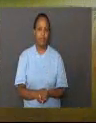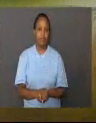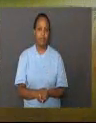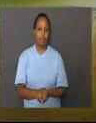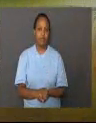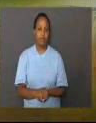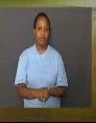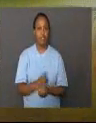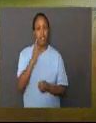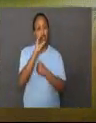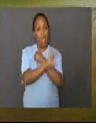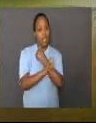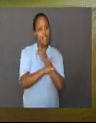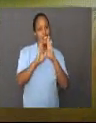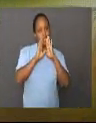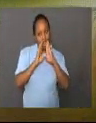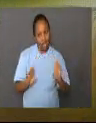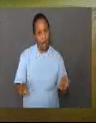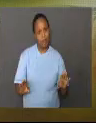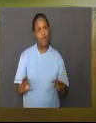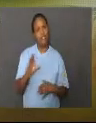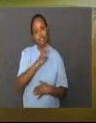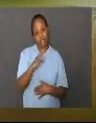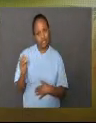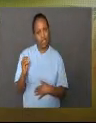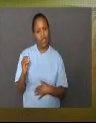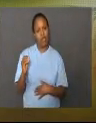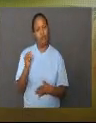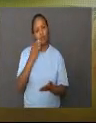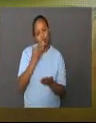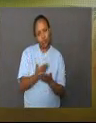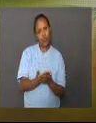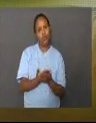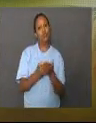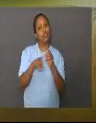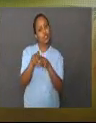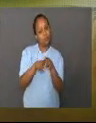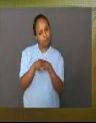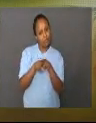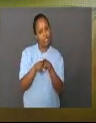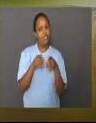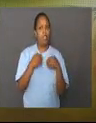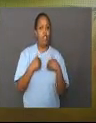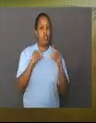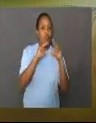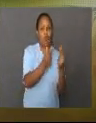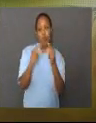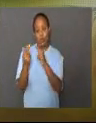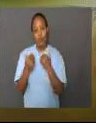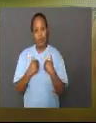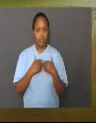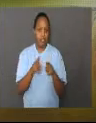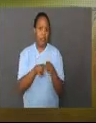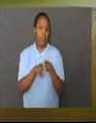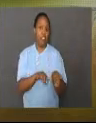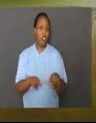For the nation to be peaceful and for relations between different groups to be